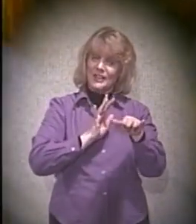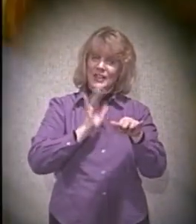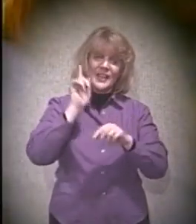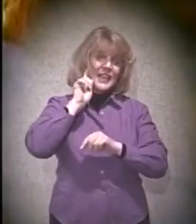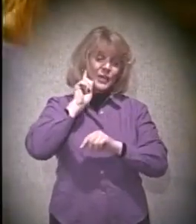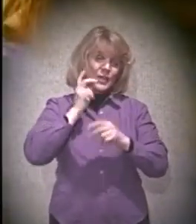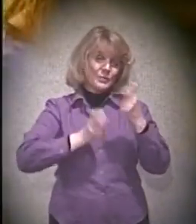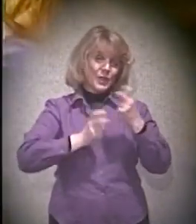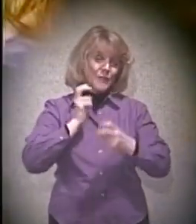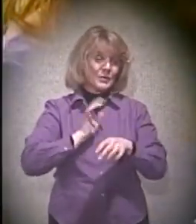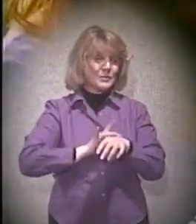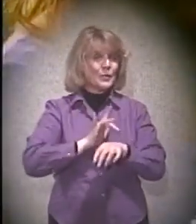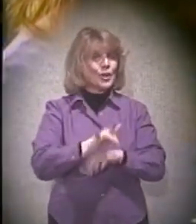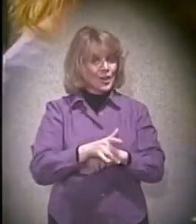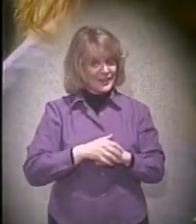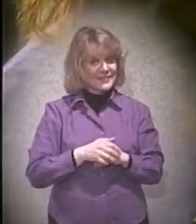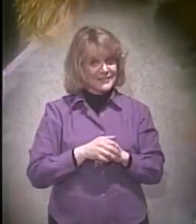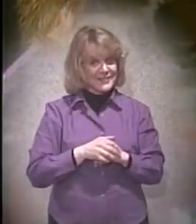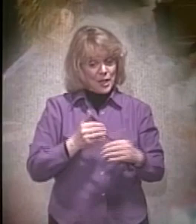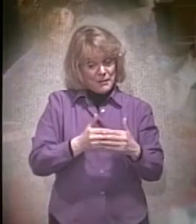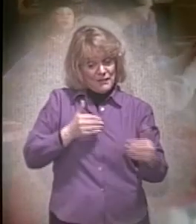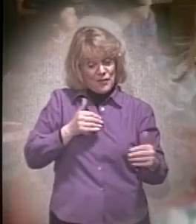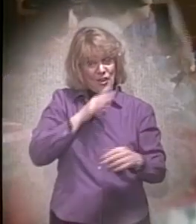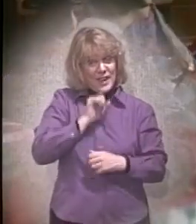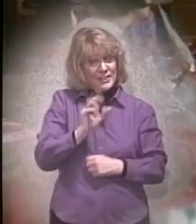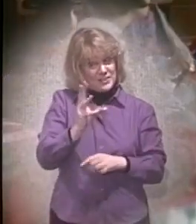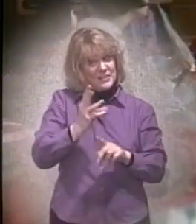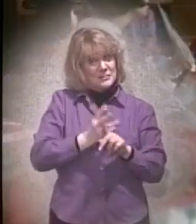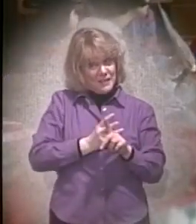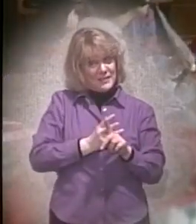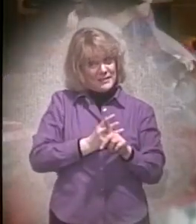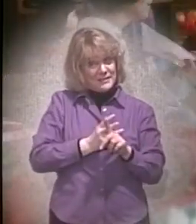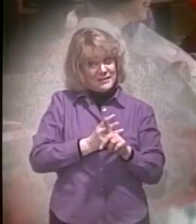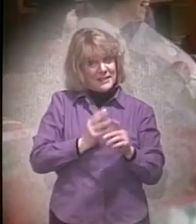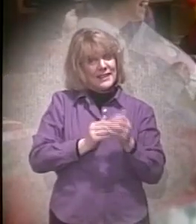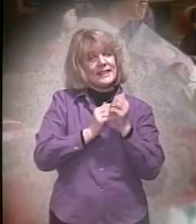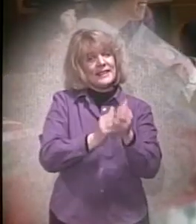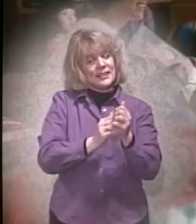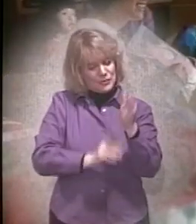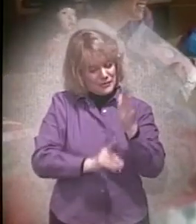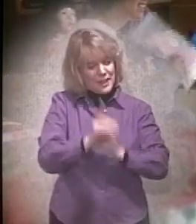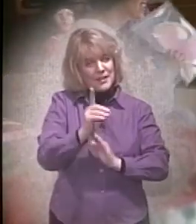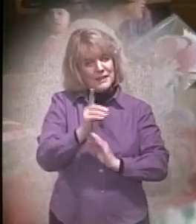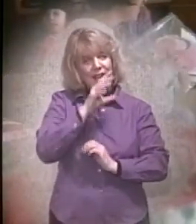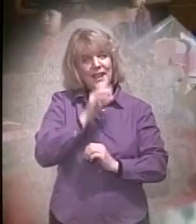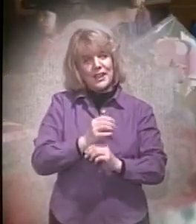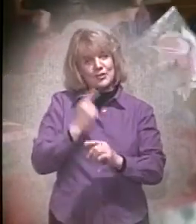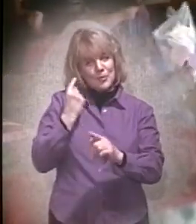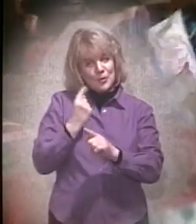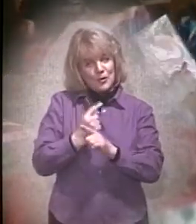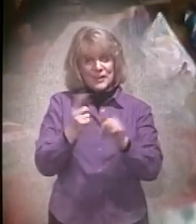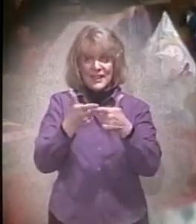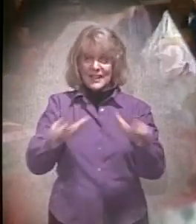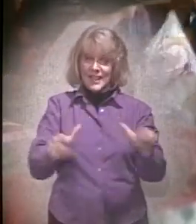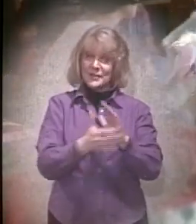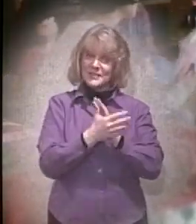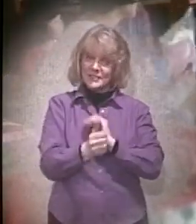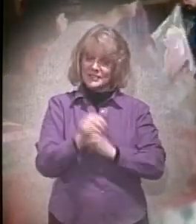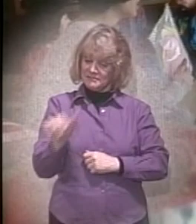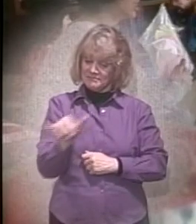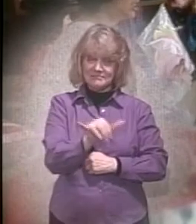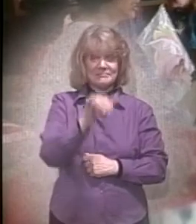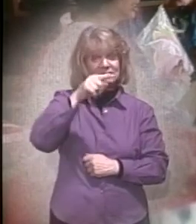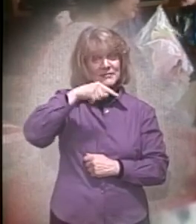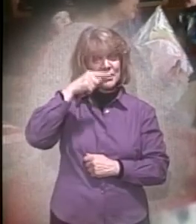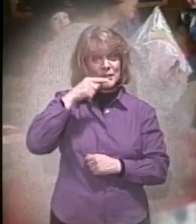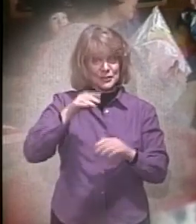and intervention before a baby is 6 months old can lead to the development of age-appropriate language skills, similar to those of